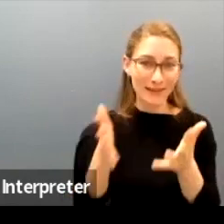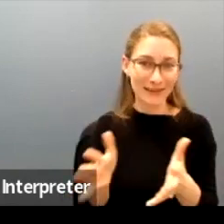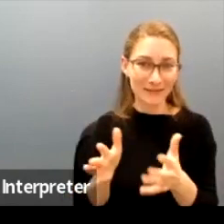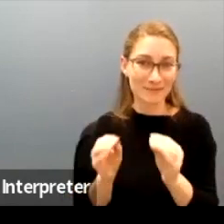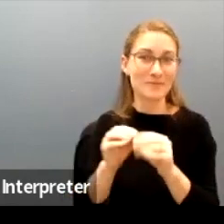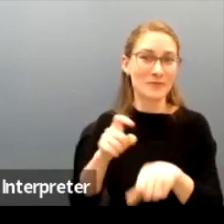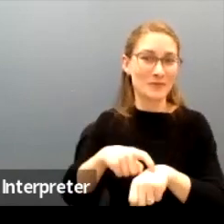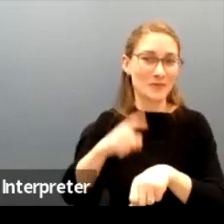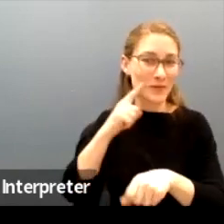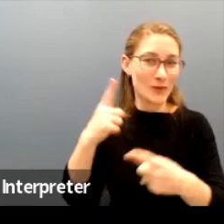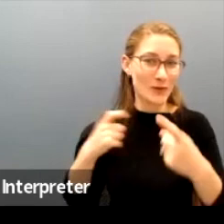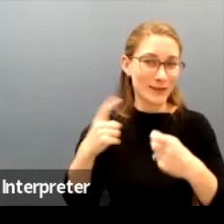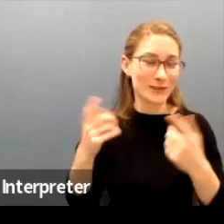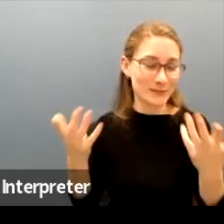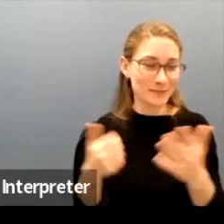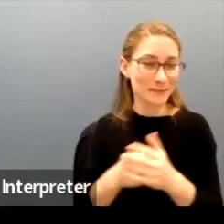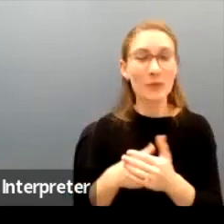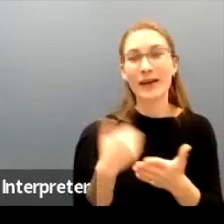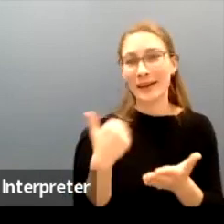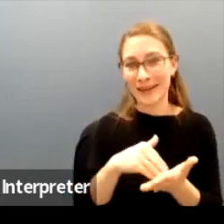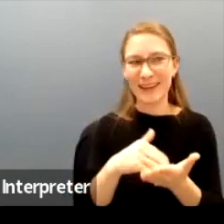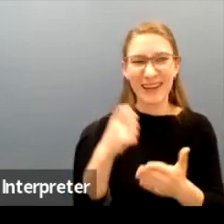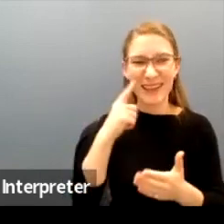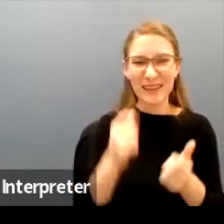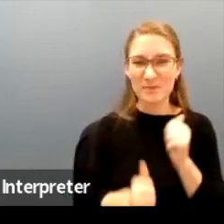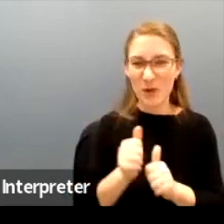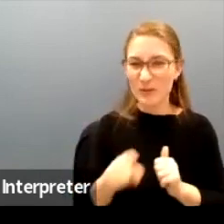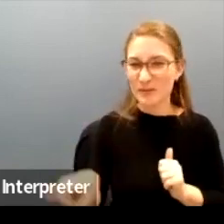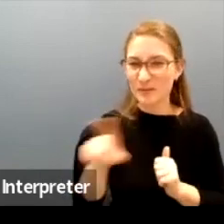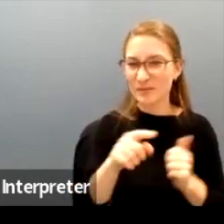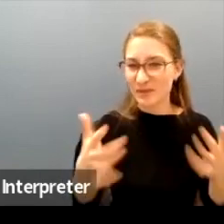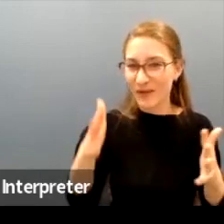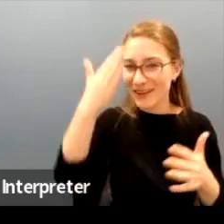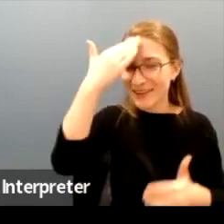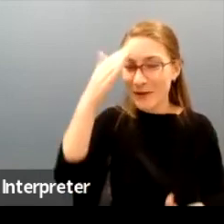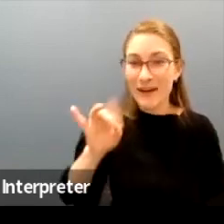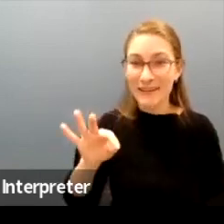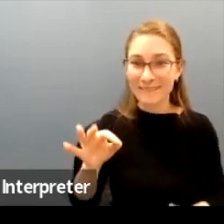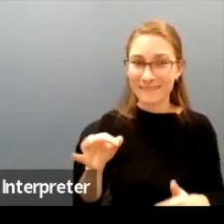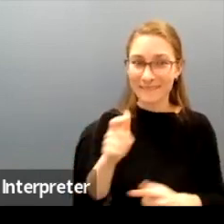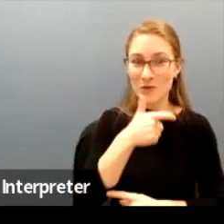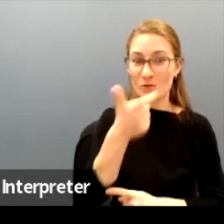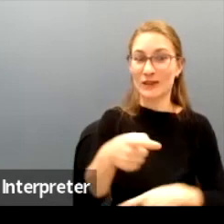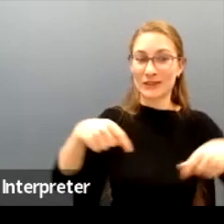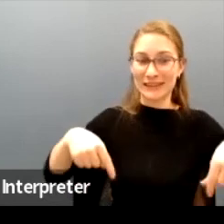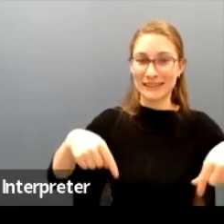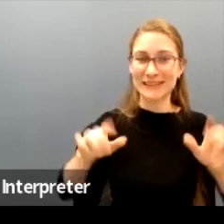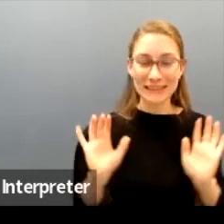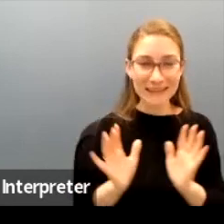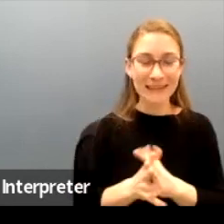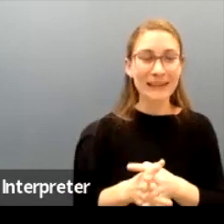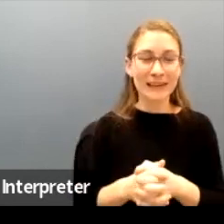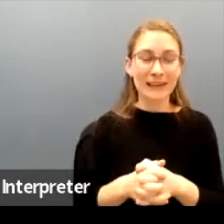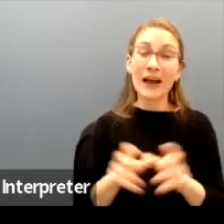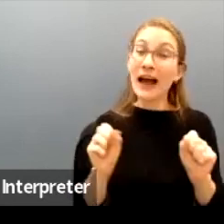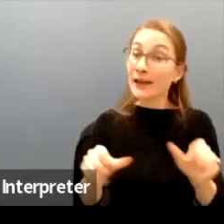any questions. And typically this is, again, information that I think most of you know if you're attending. I'll go over it, but